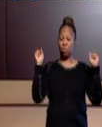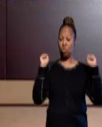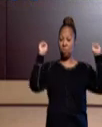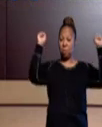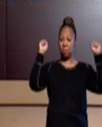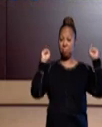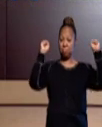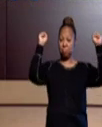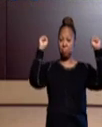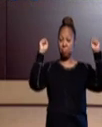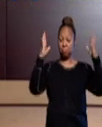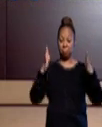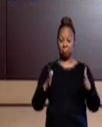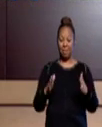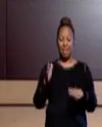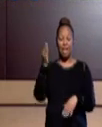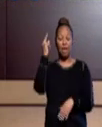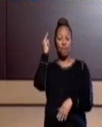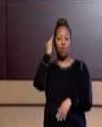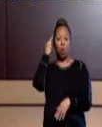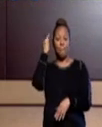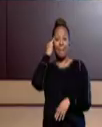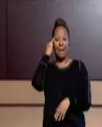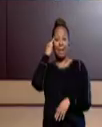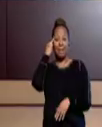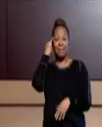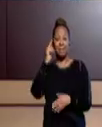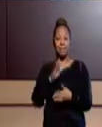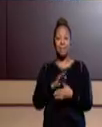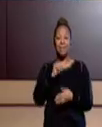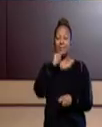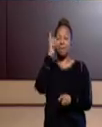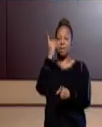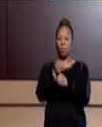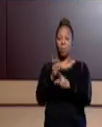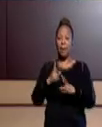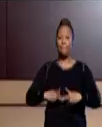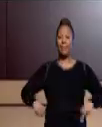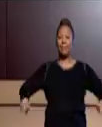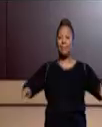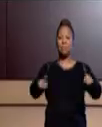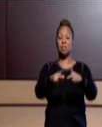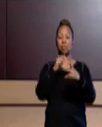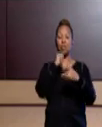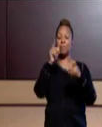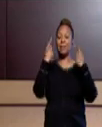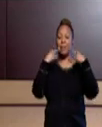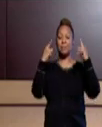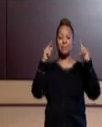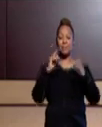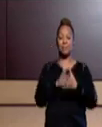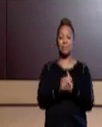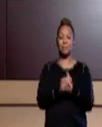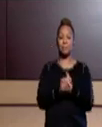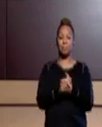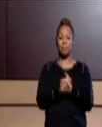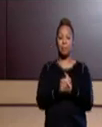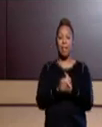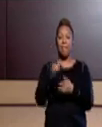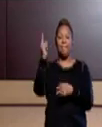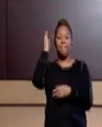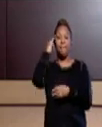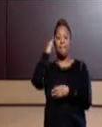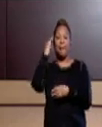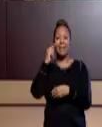or exercise plan. If your mind isn't in the right place, you will not succeed. There's no doubt about it. This is the mind